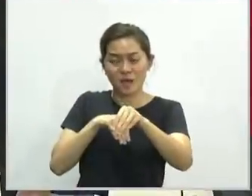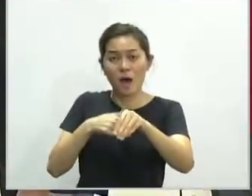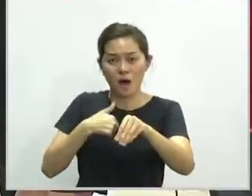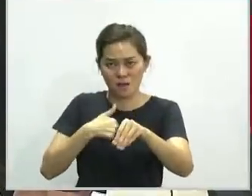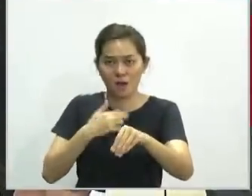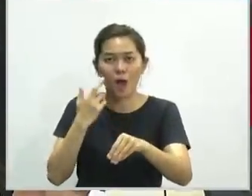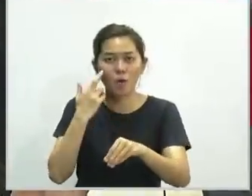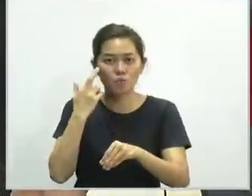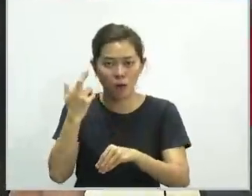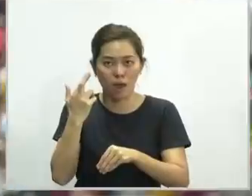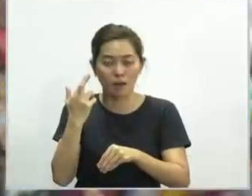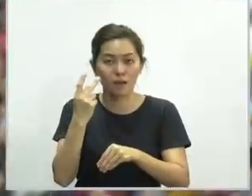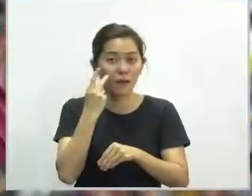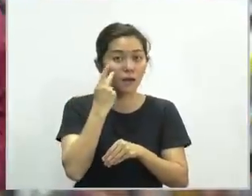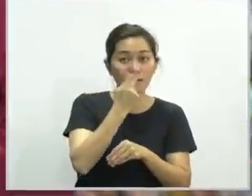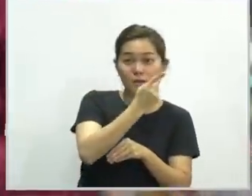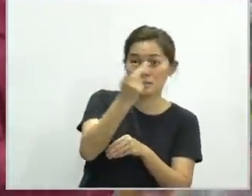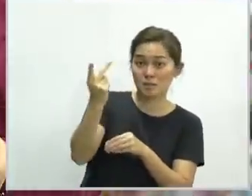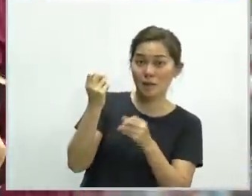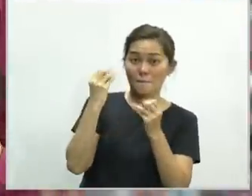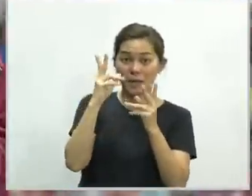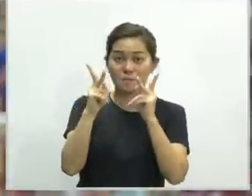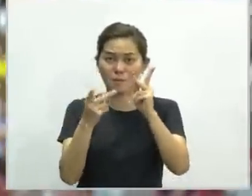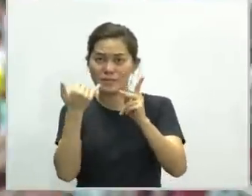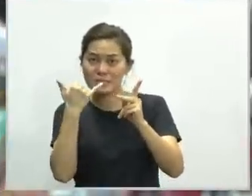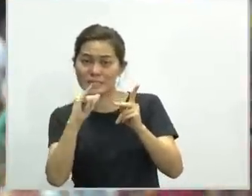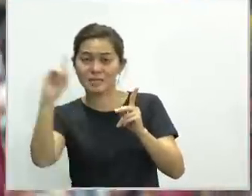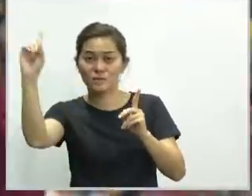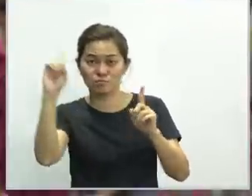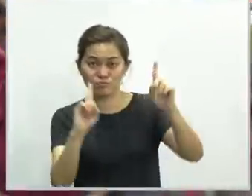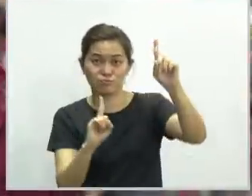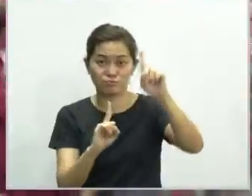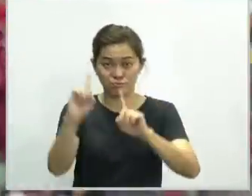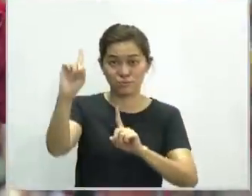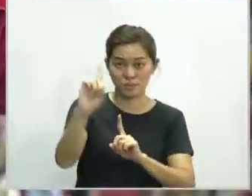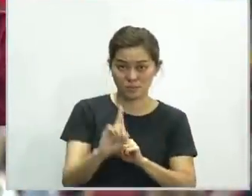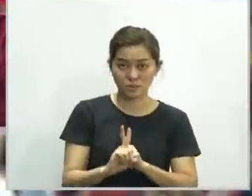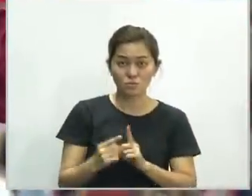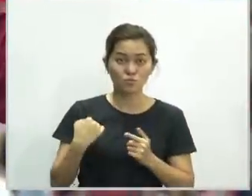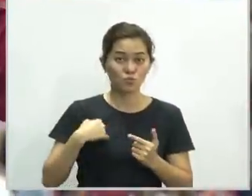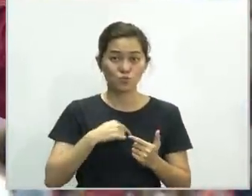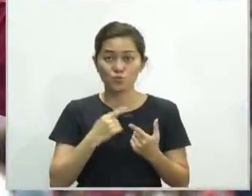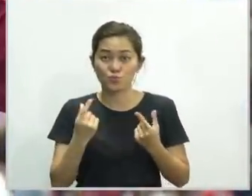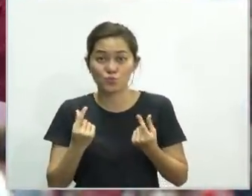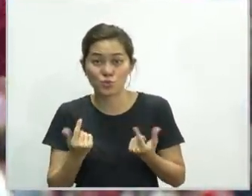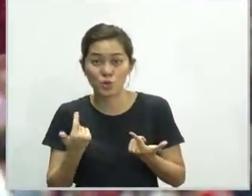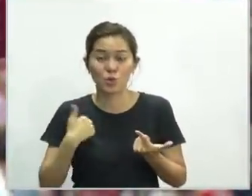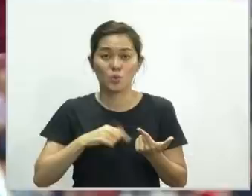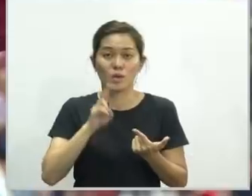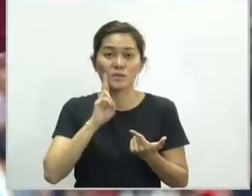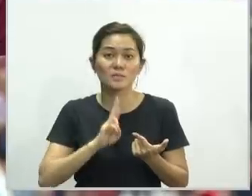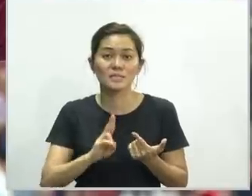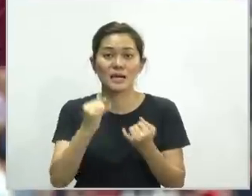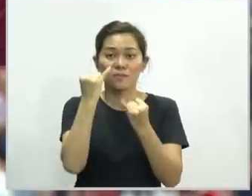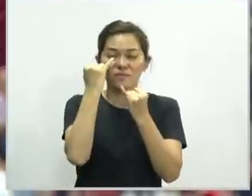I can see that people are still coming. So what we're going to do, we're just going to sing those,